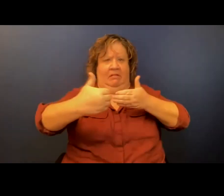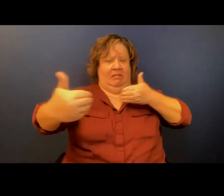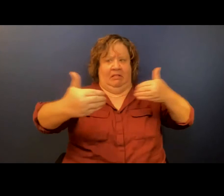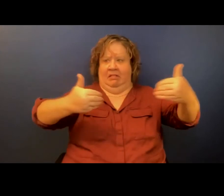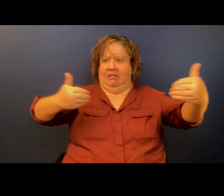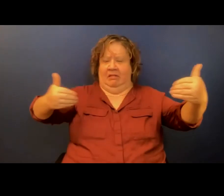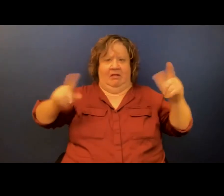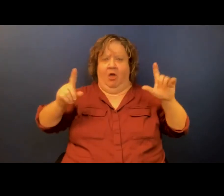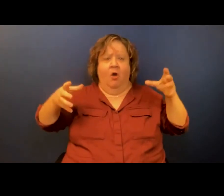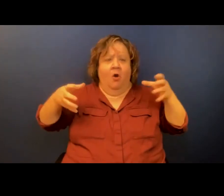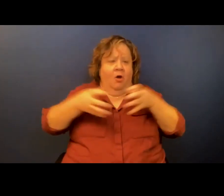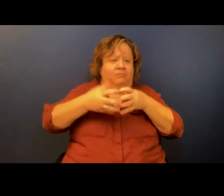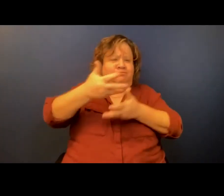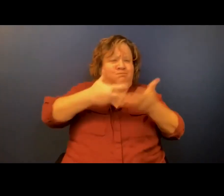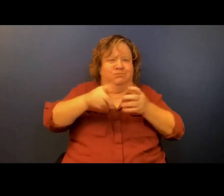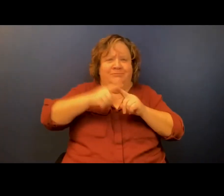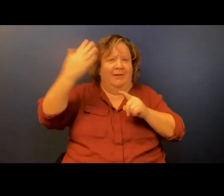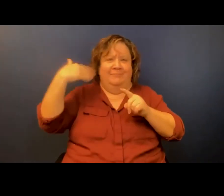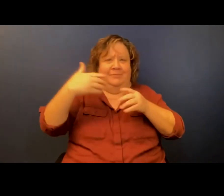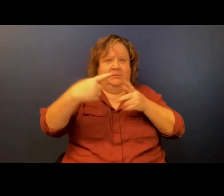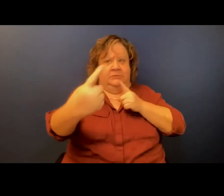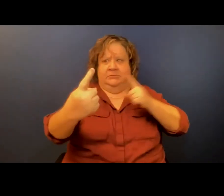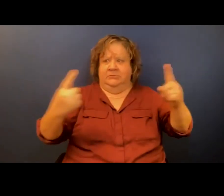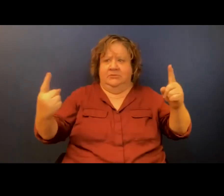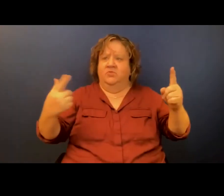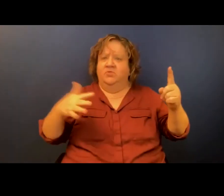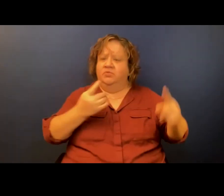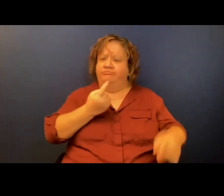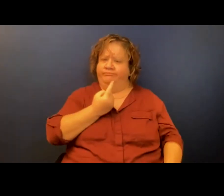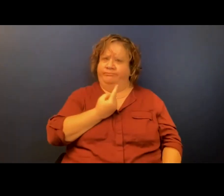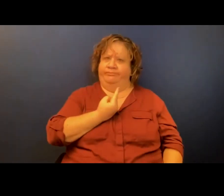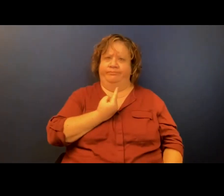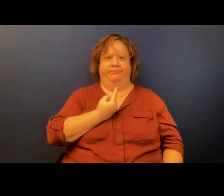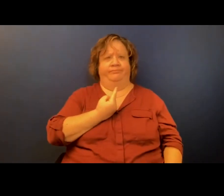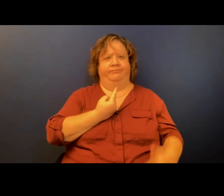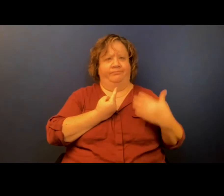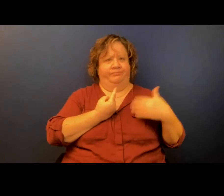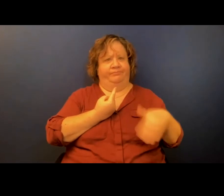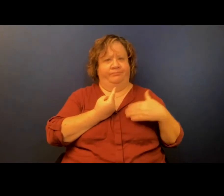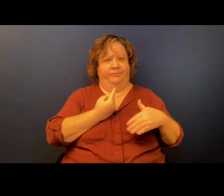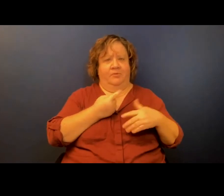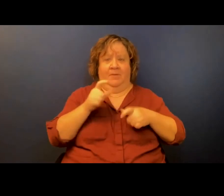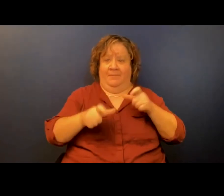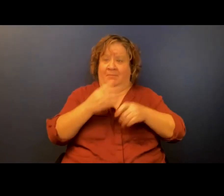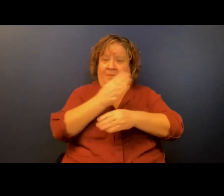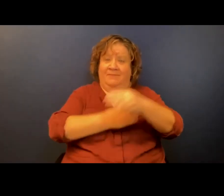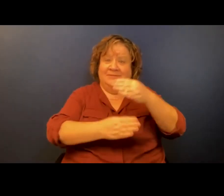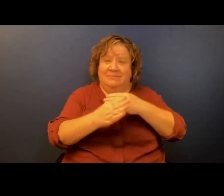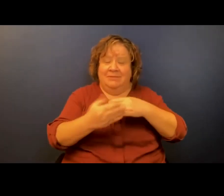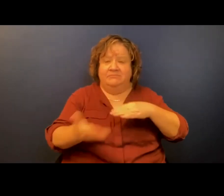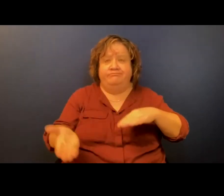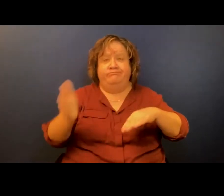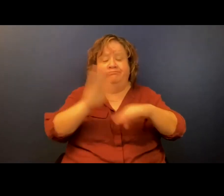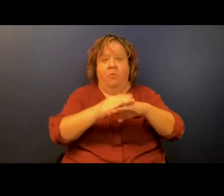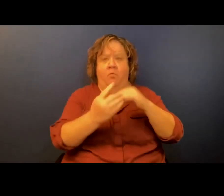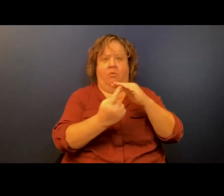for those of us with disabilities, even more so. We might find ourselves marginalized twice over